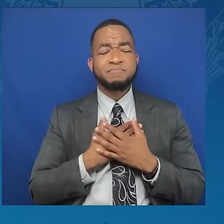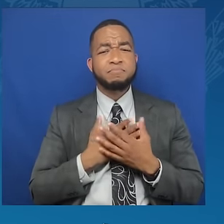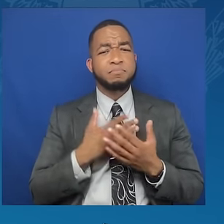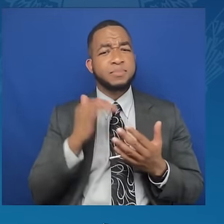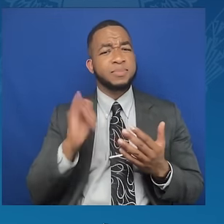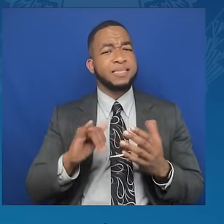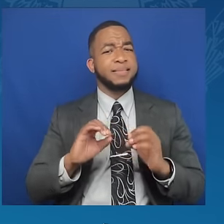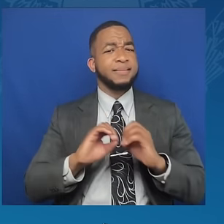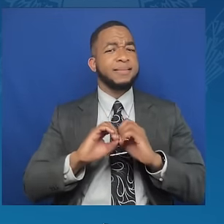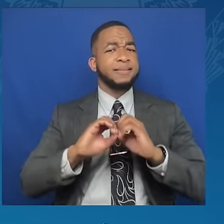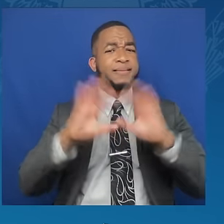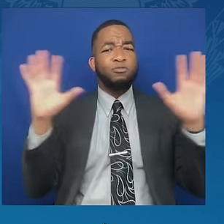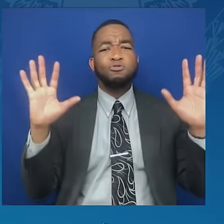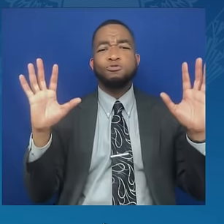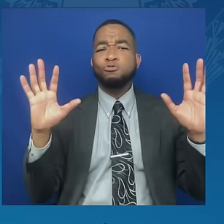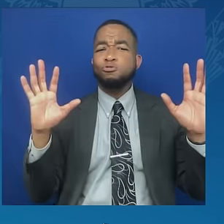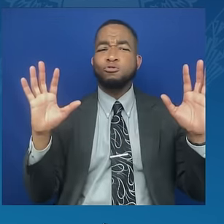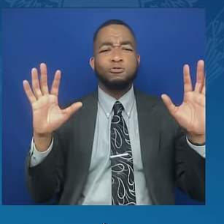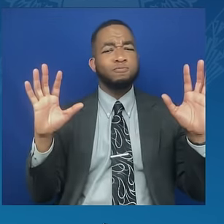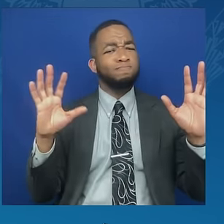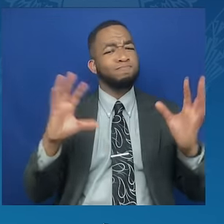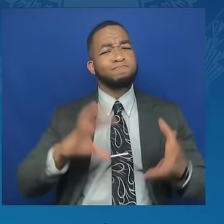catastrophe.